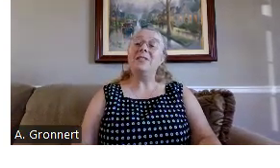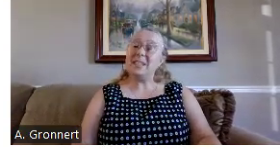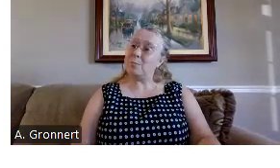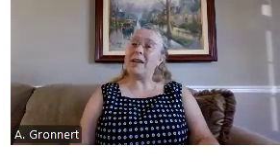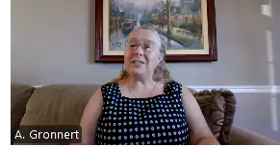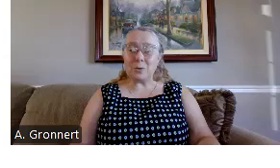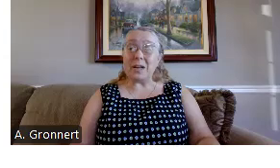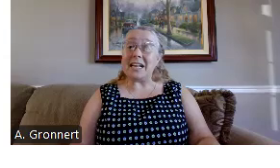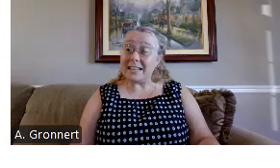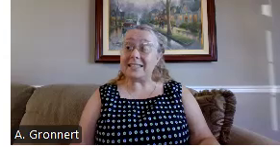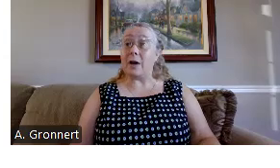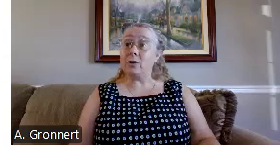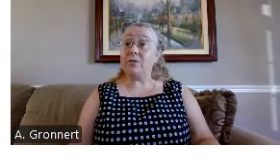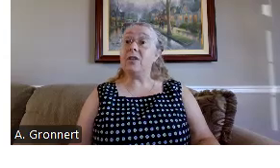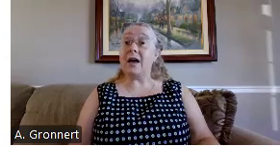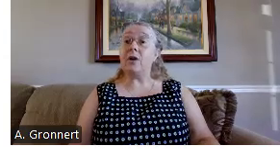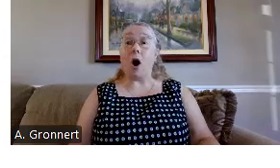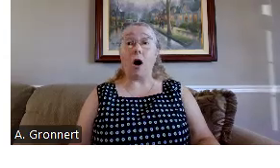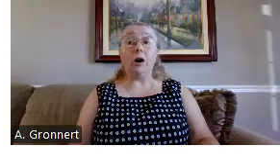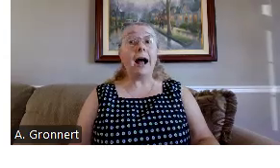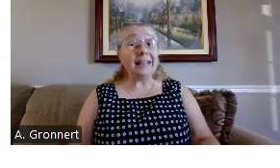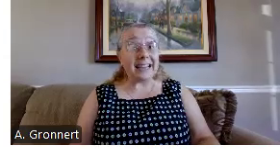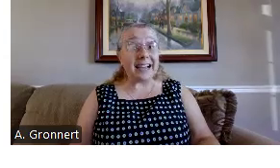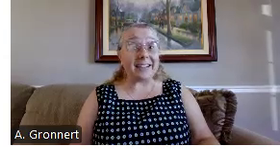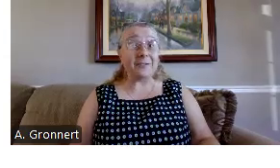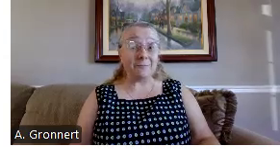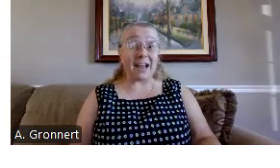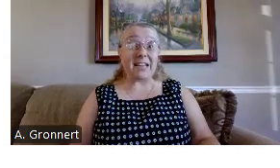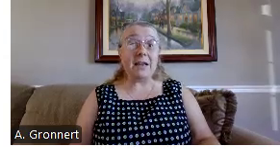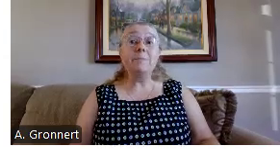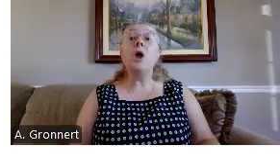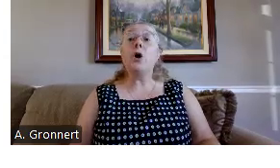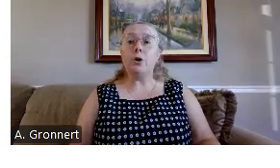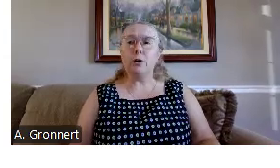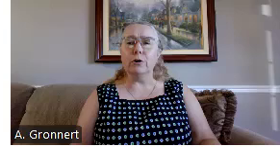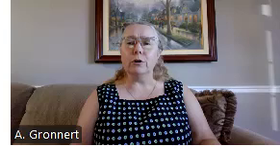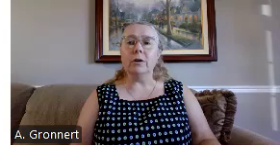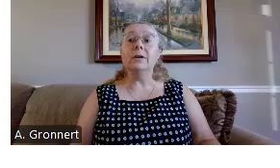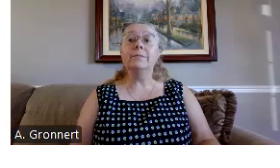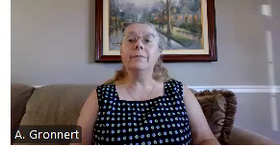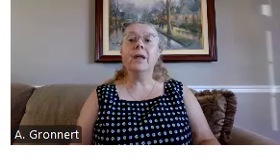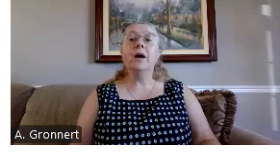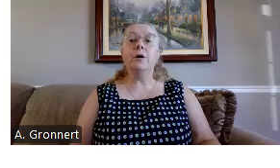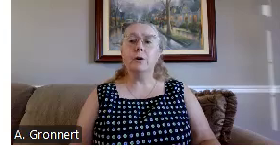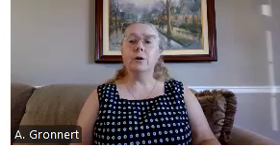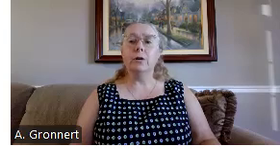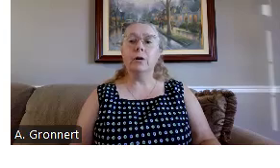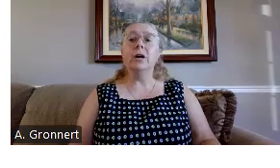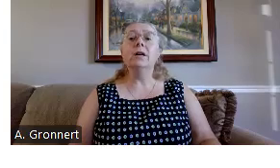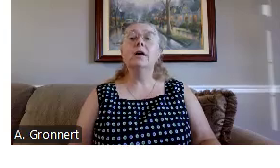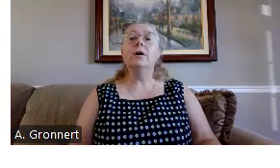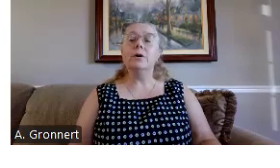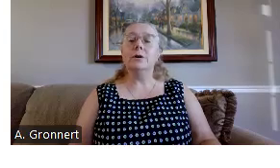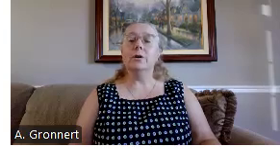Now let's practice reading the sound of the letter R again. Ready? R.